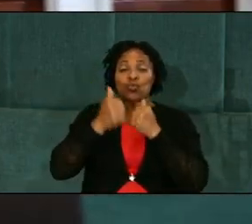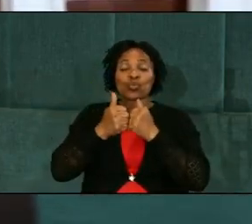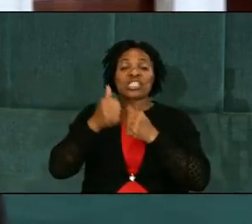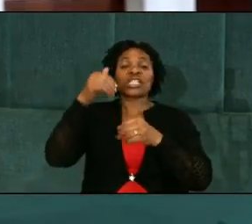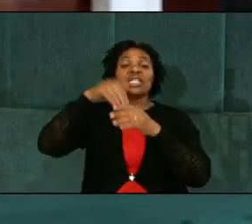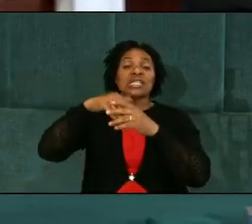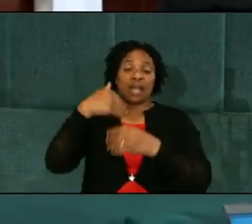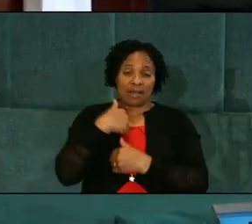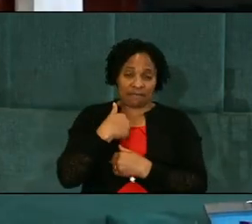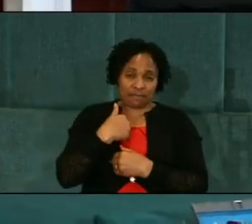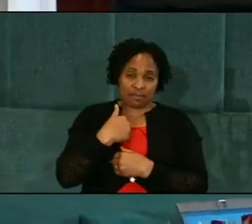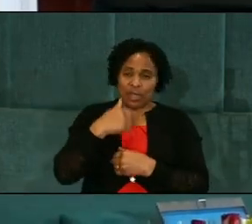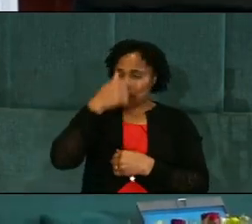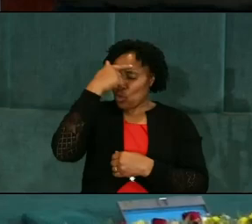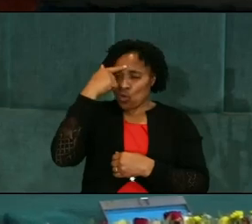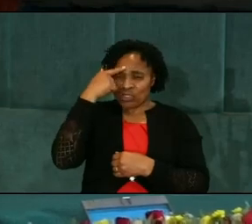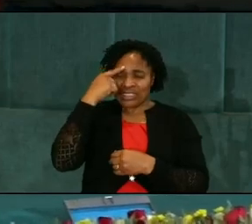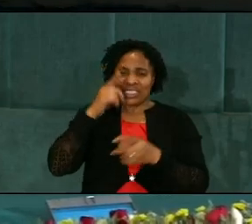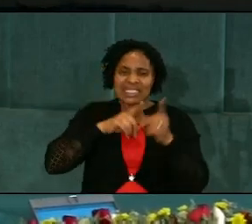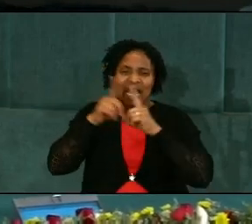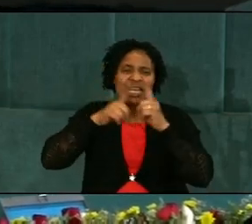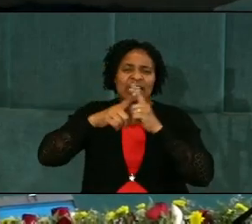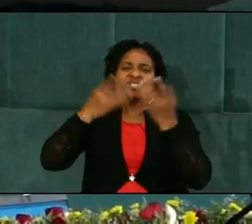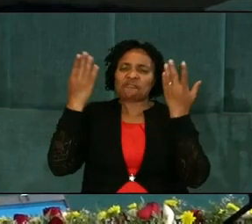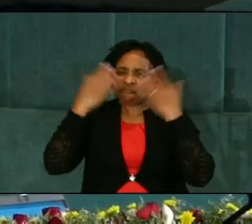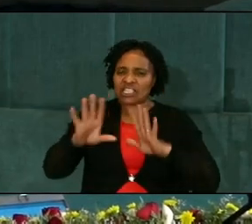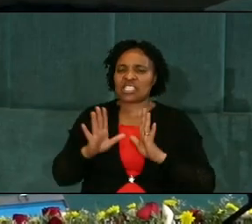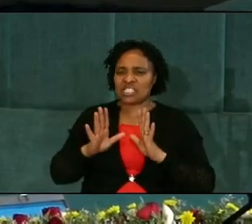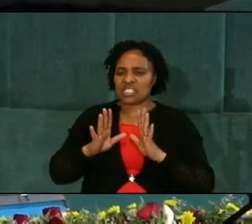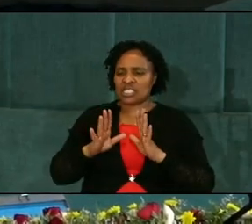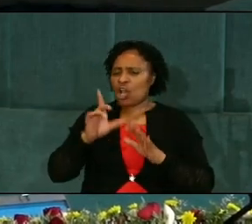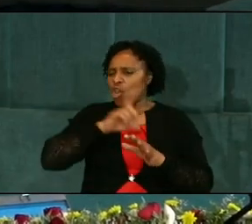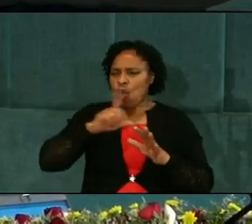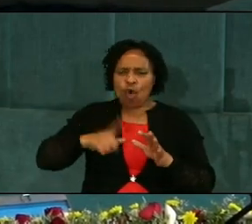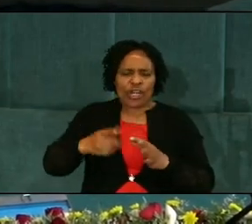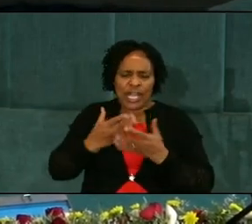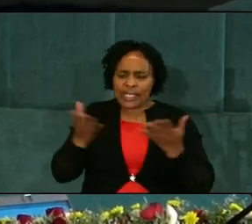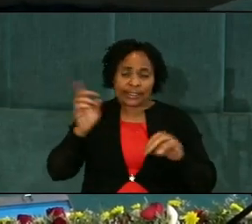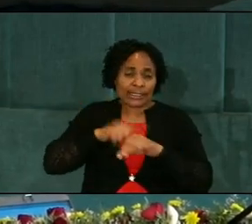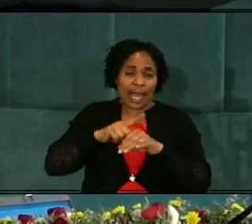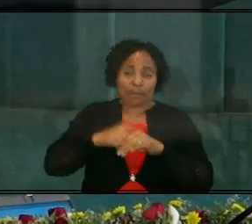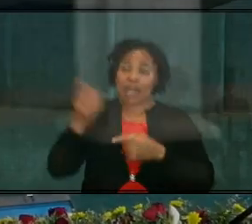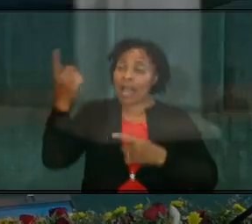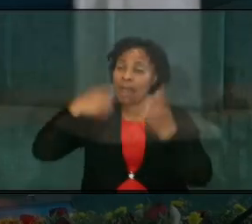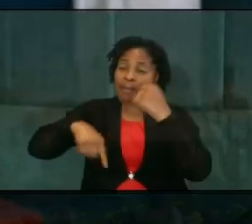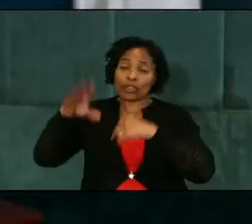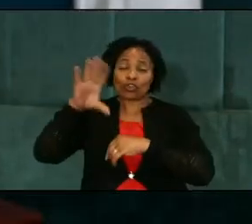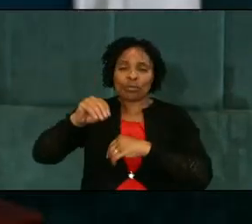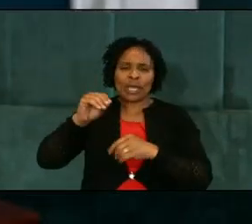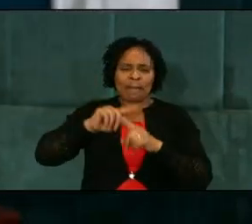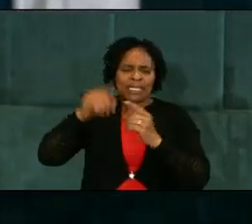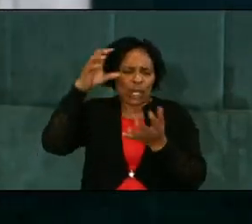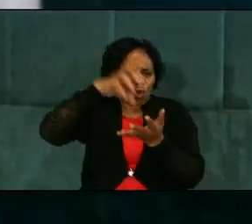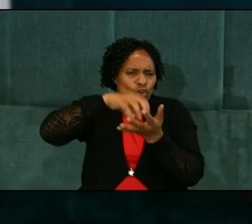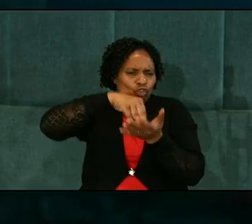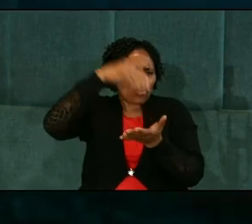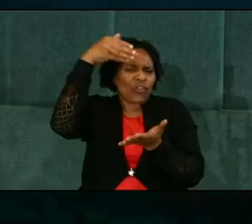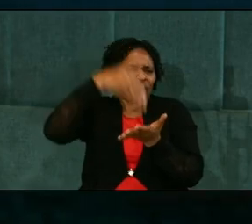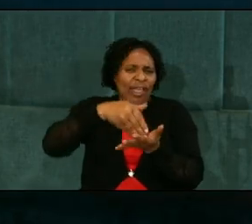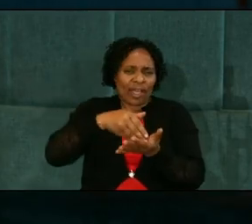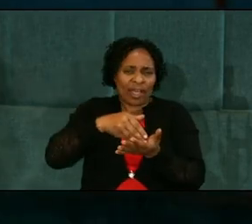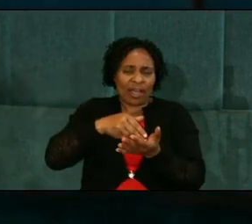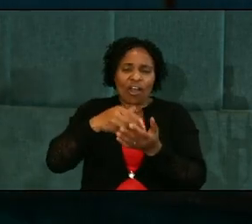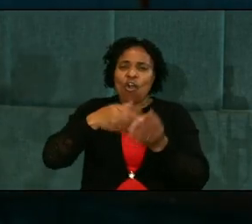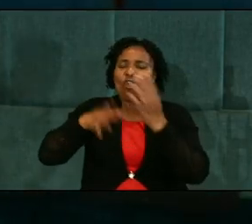because we are at the end of the journey. The Lord is supposed to be coming and picking us up. But the condition that we are in, God is giving